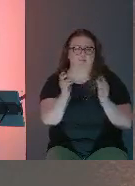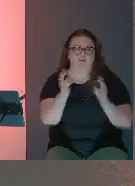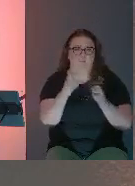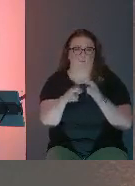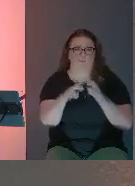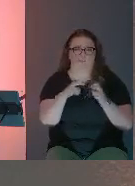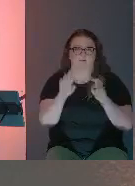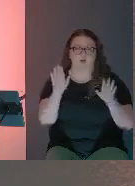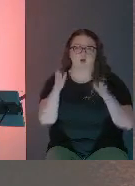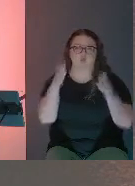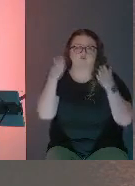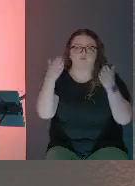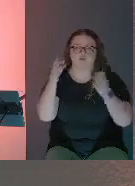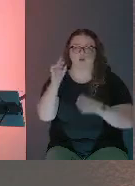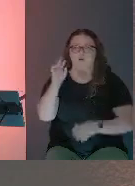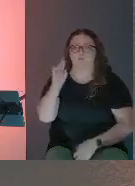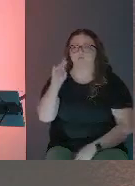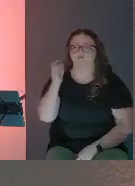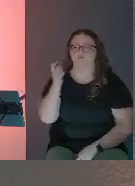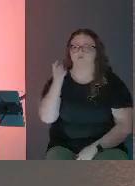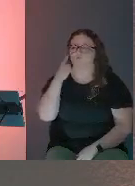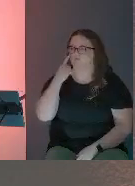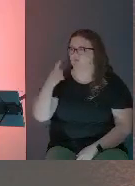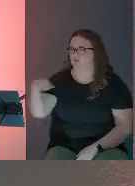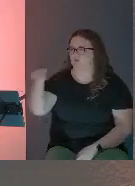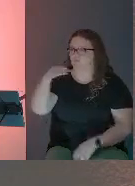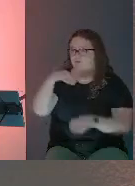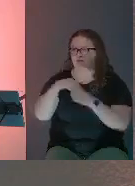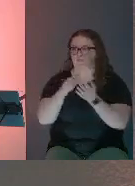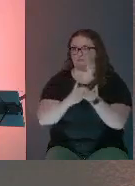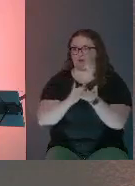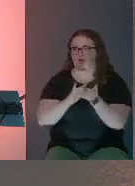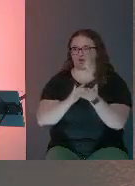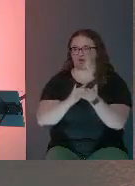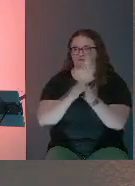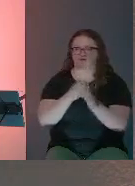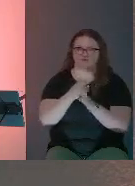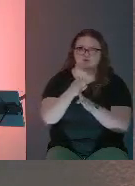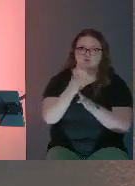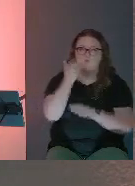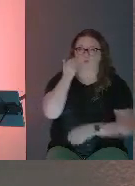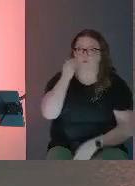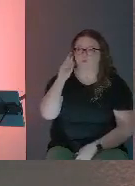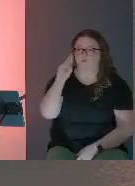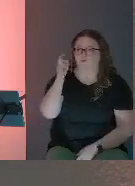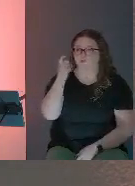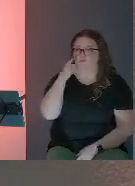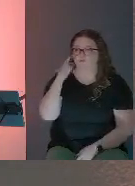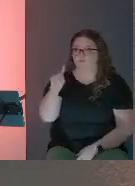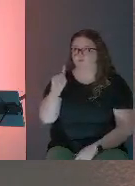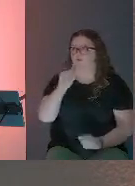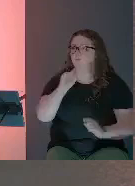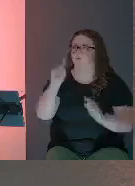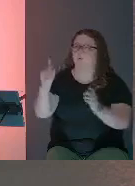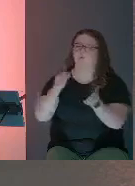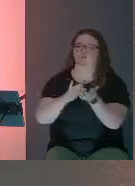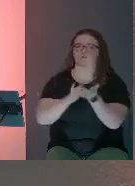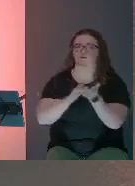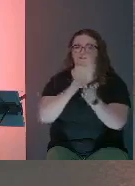He offers a prescription. And those of you that are in the medical field, you know what a prescription is for, right? You go and get some medicine to deal with